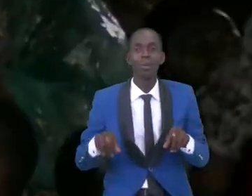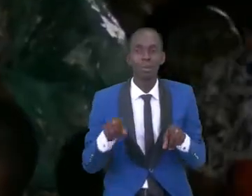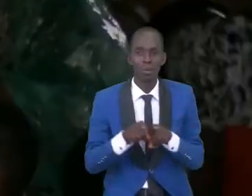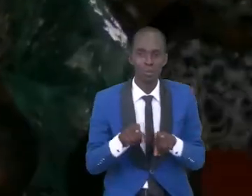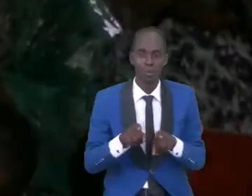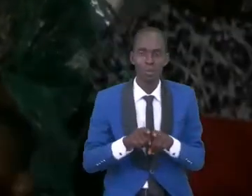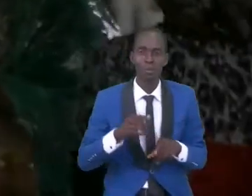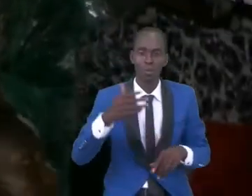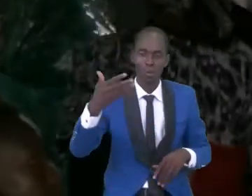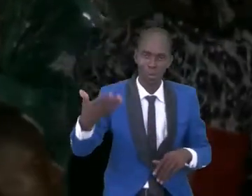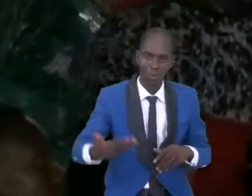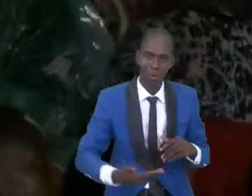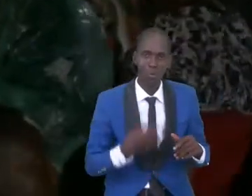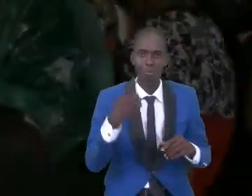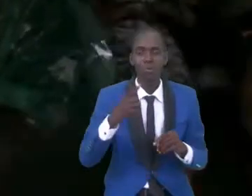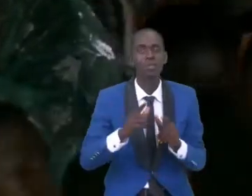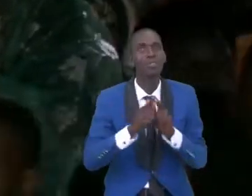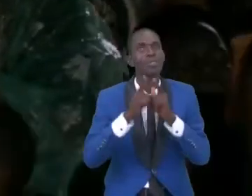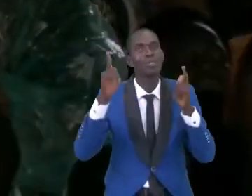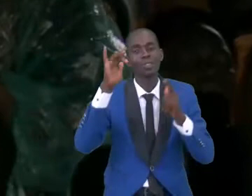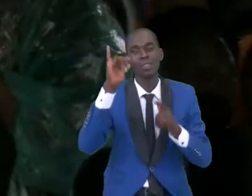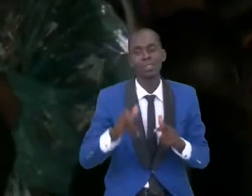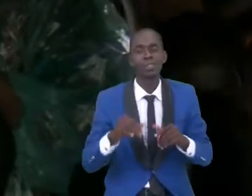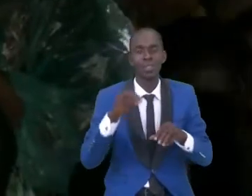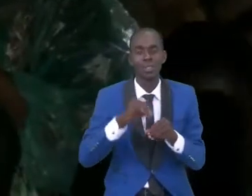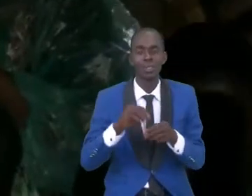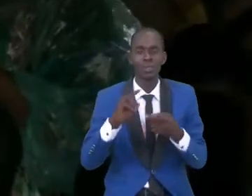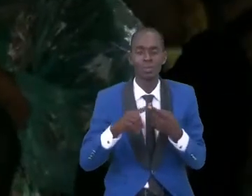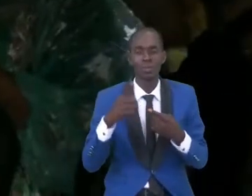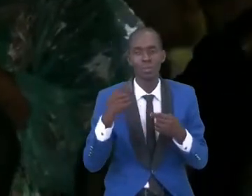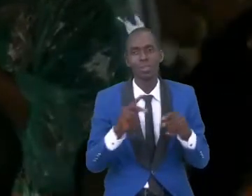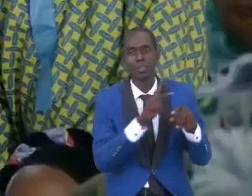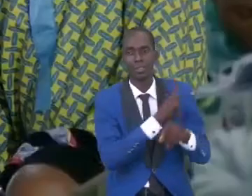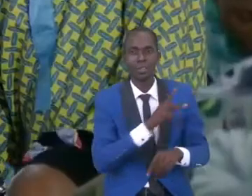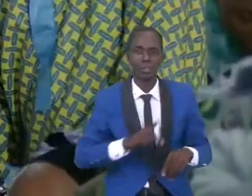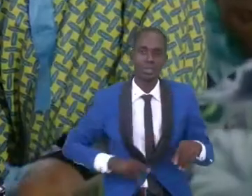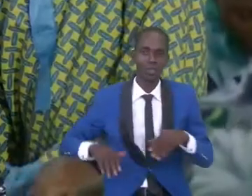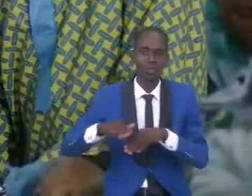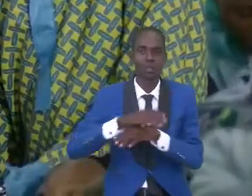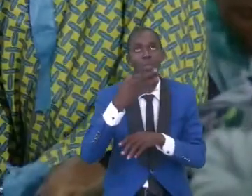you greatly into the kingdom of God.